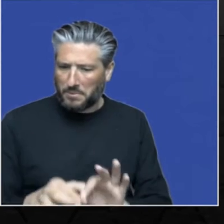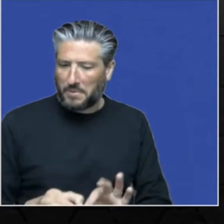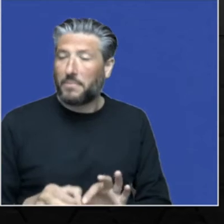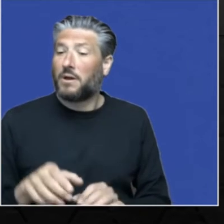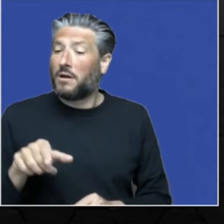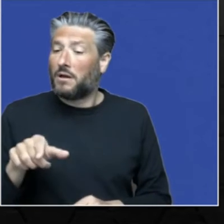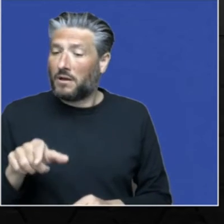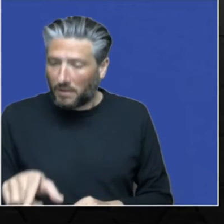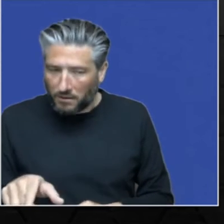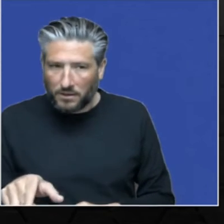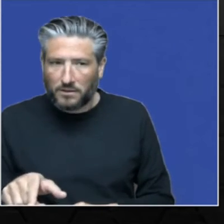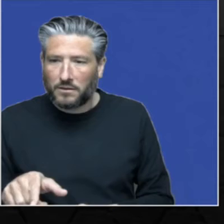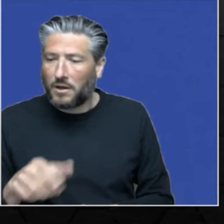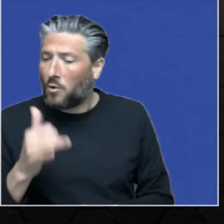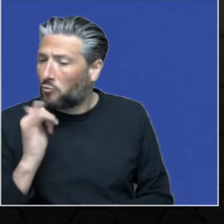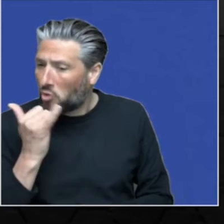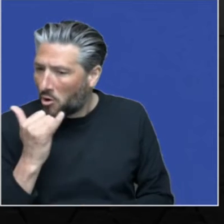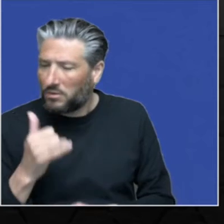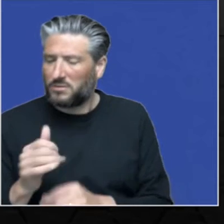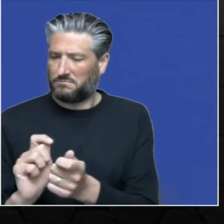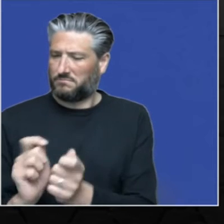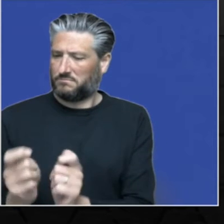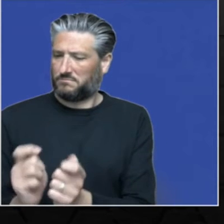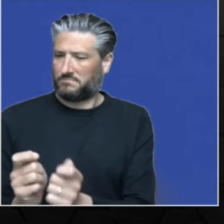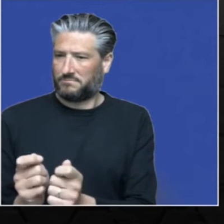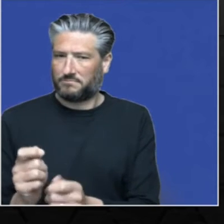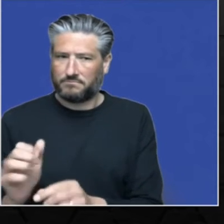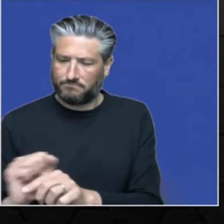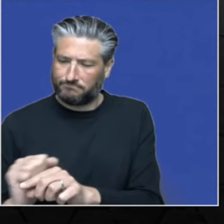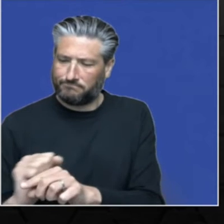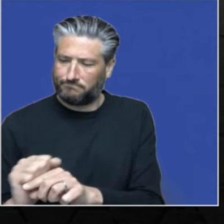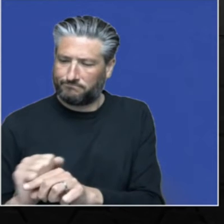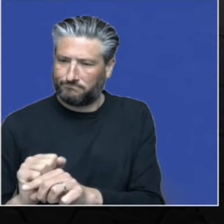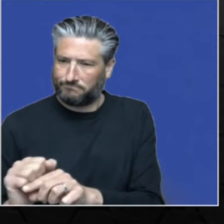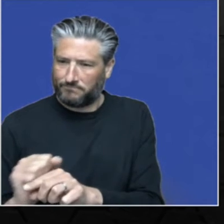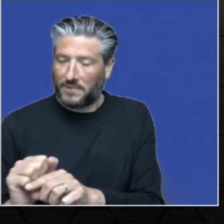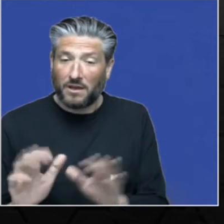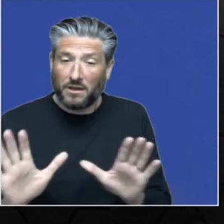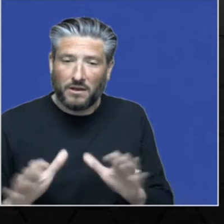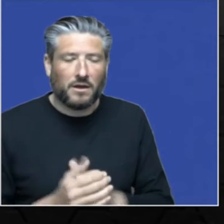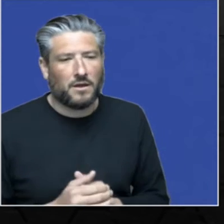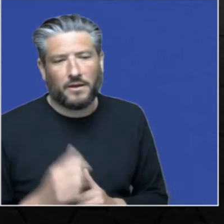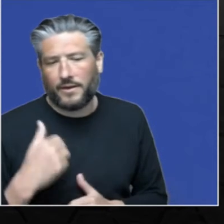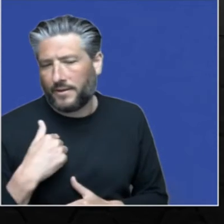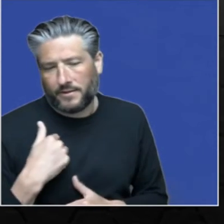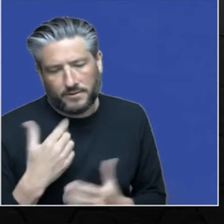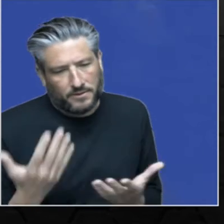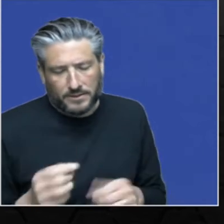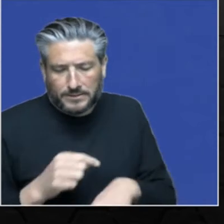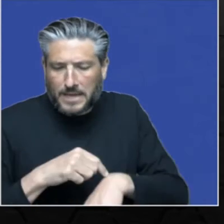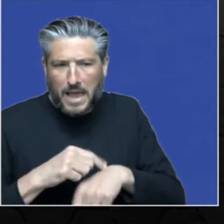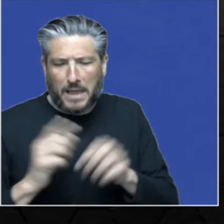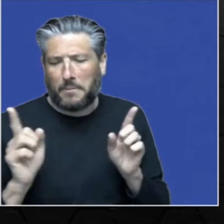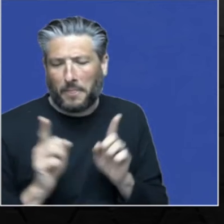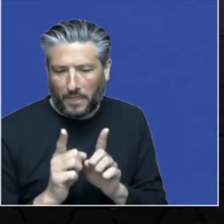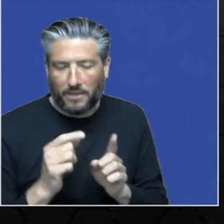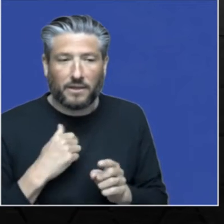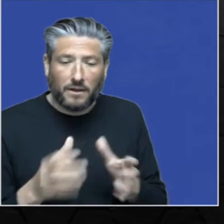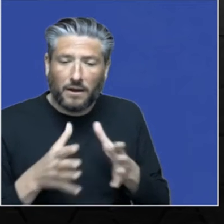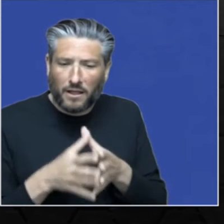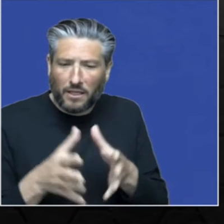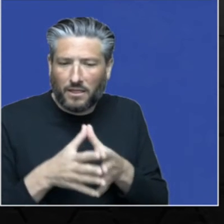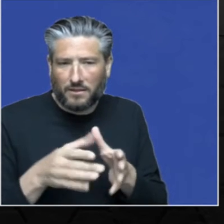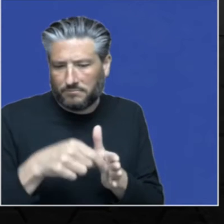functionality of it. As I told you, we don't have enough time to explain everything here. I just want you to see how it